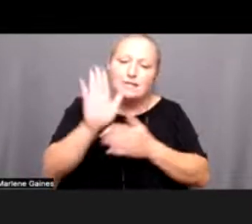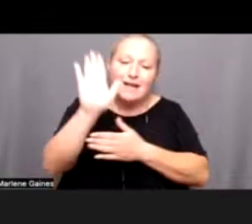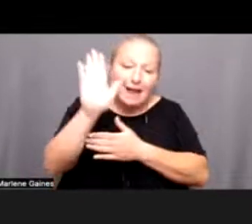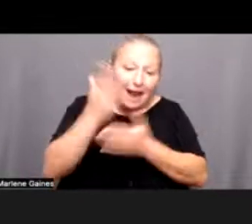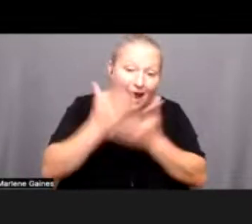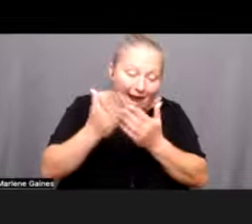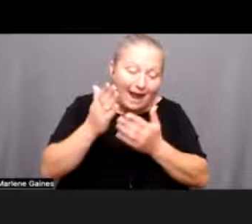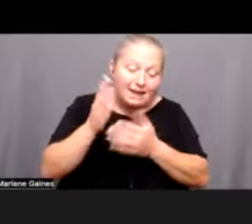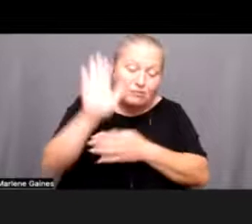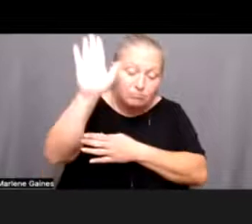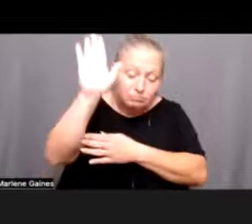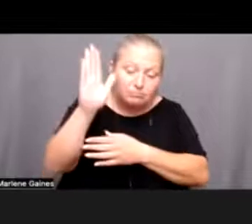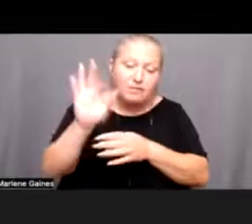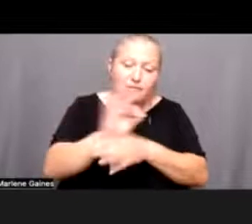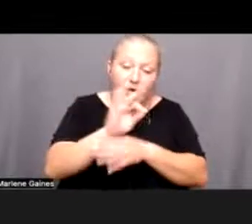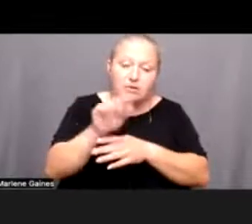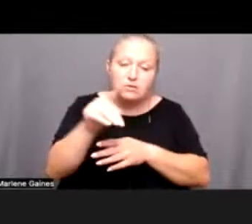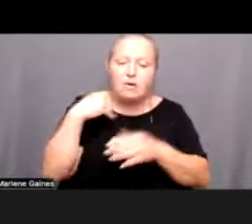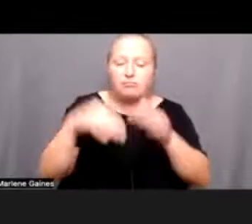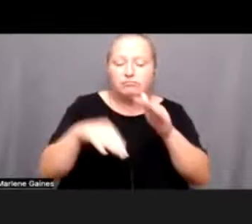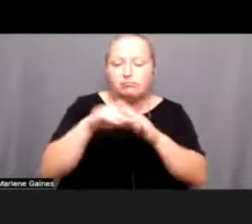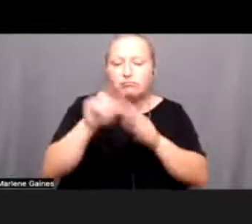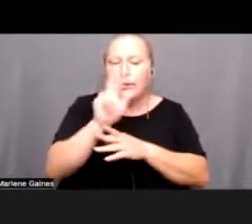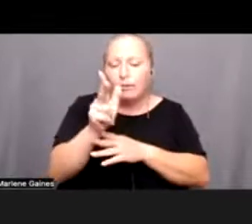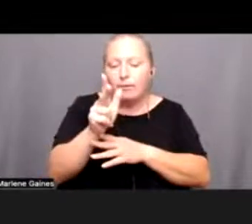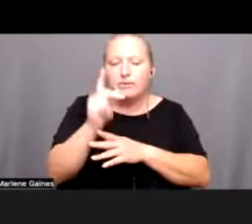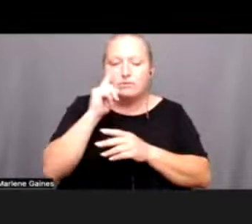call upon you one at a time and you'll have 3 minutes to address the board.